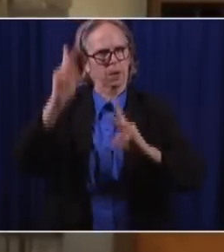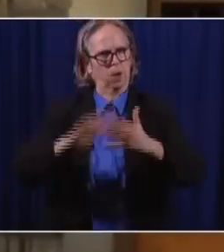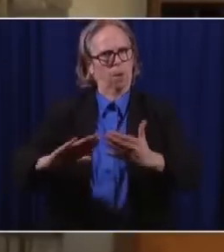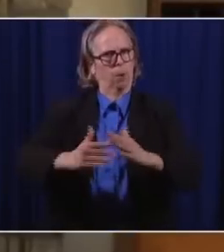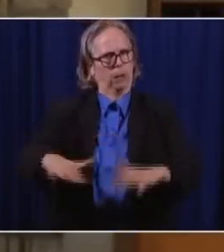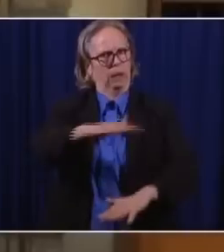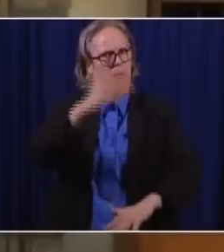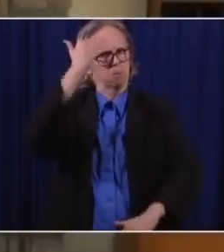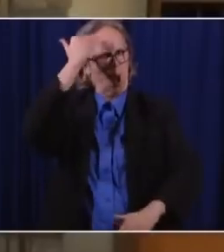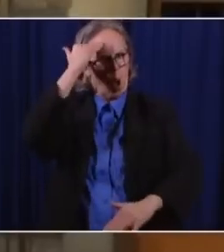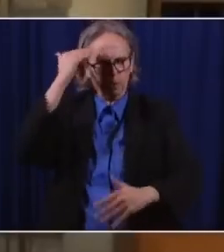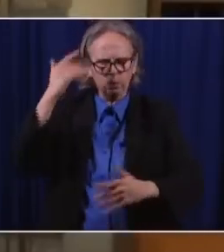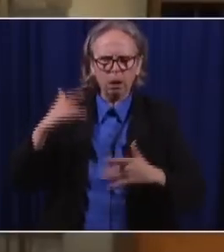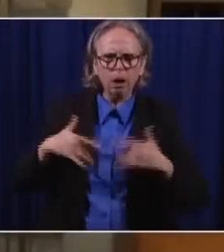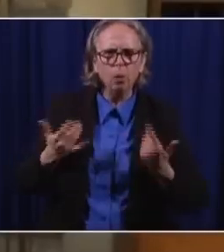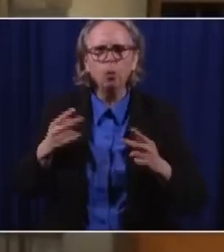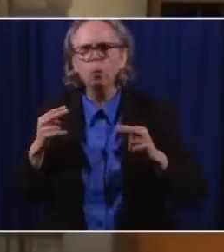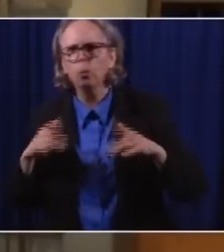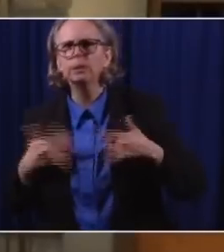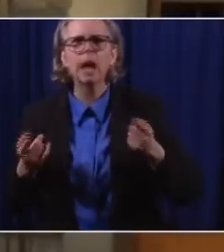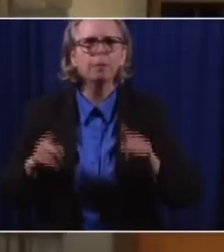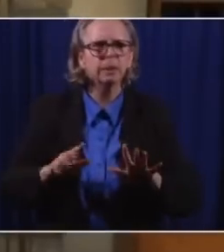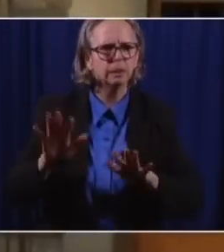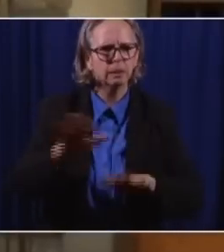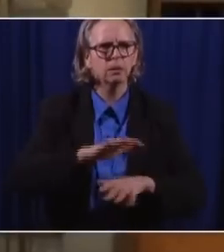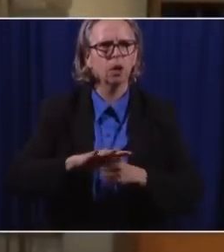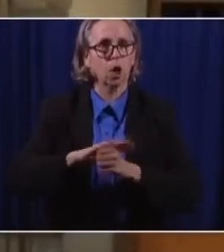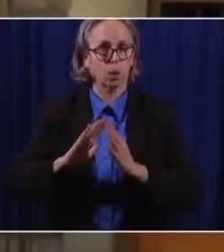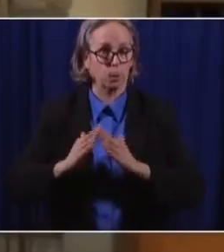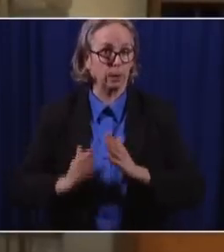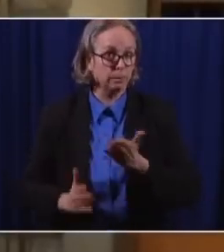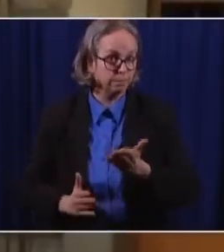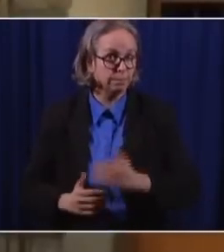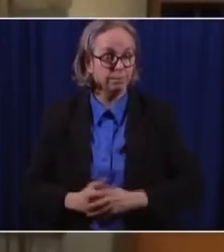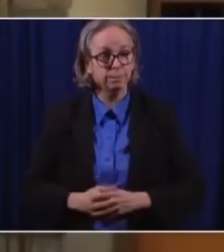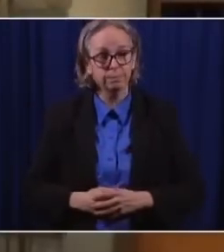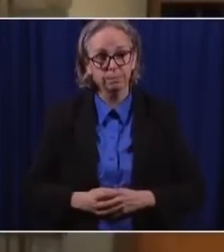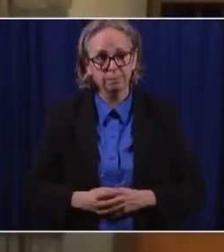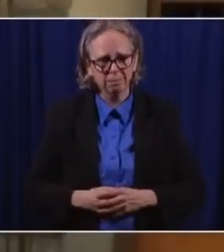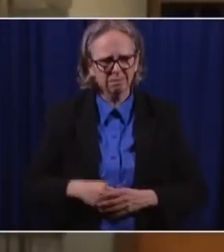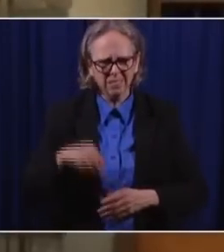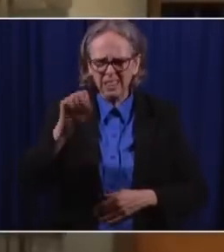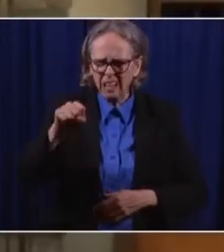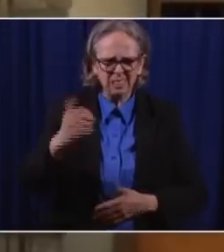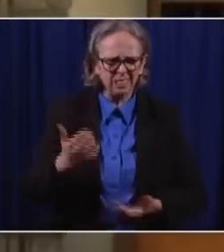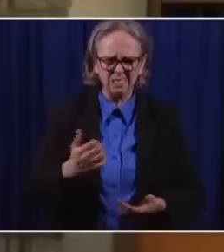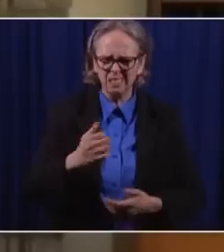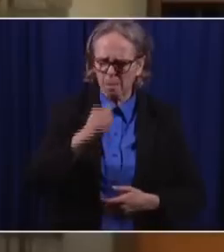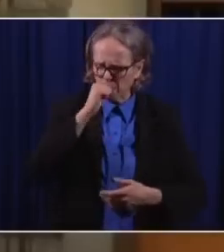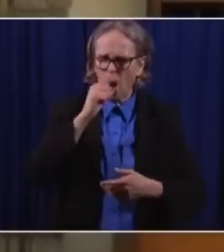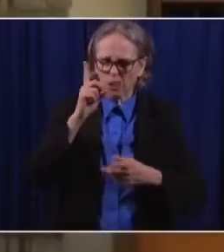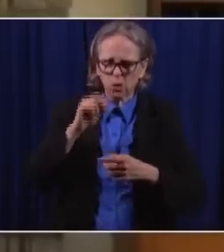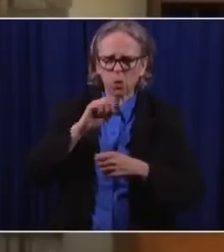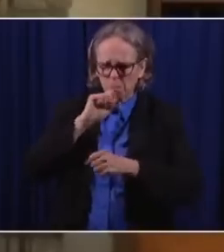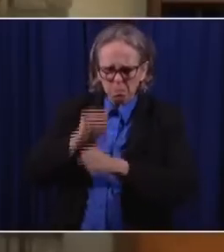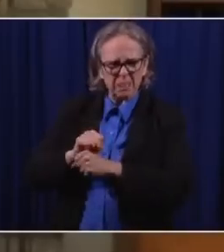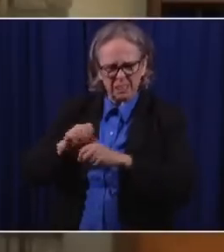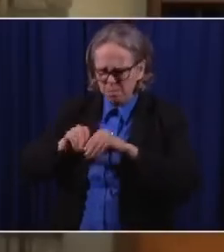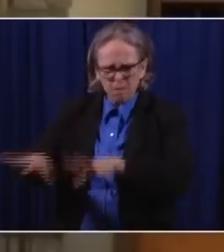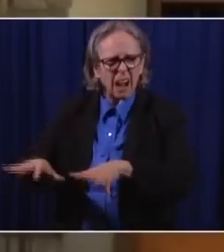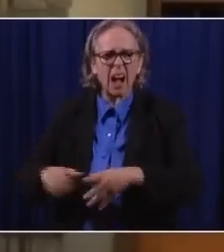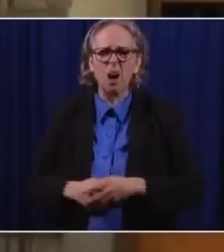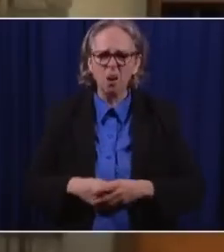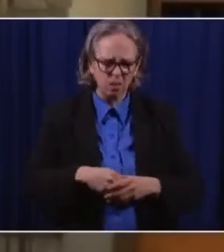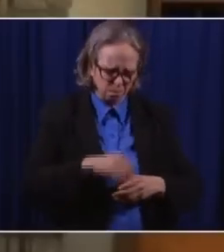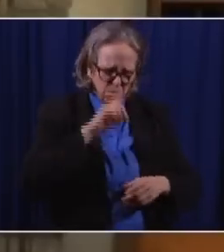spread. Now, we do have bar cases and we do have restaurant cases. But what's